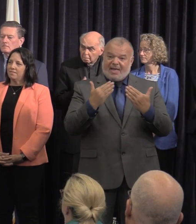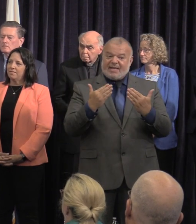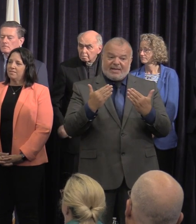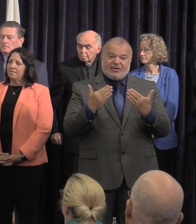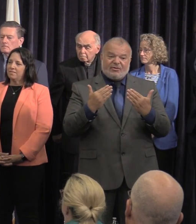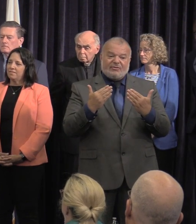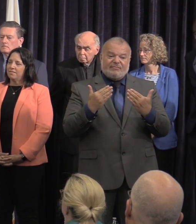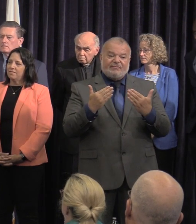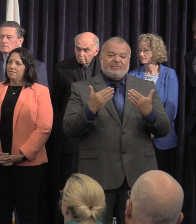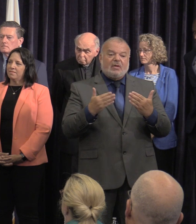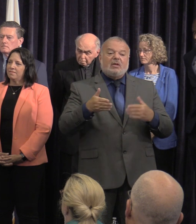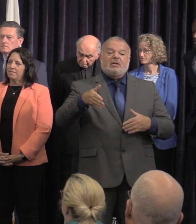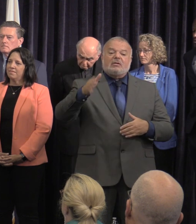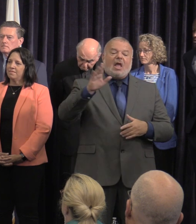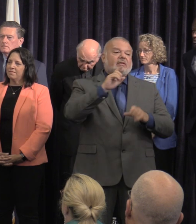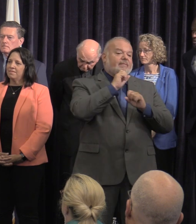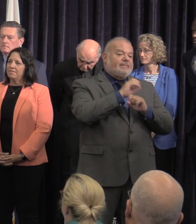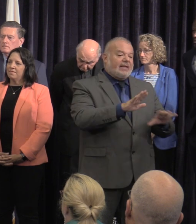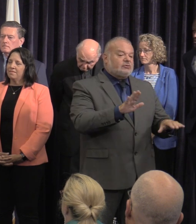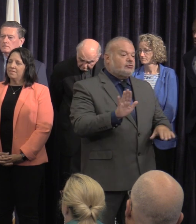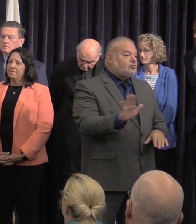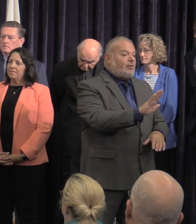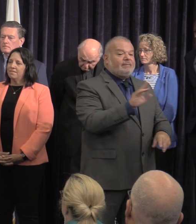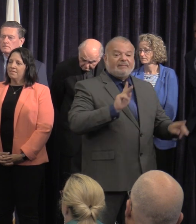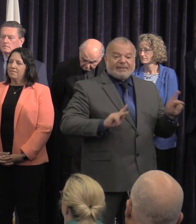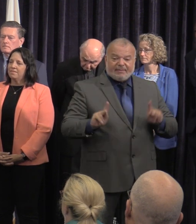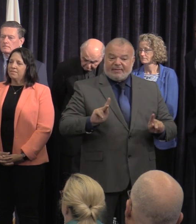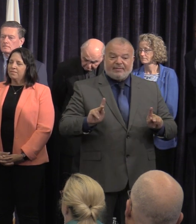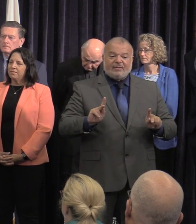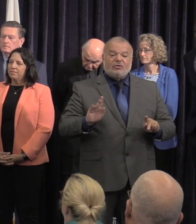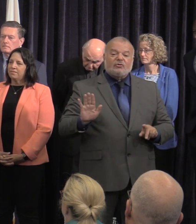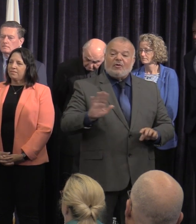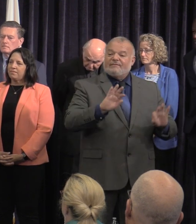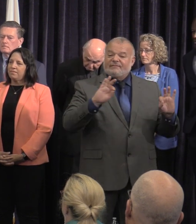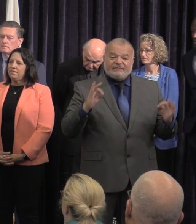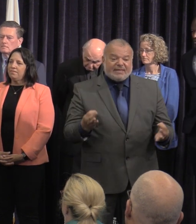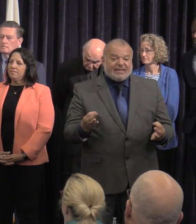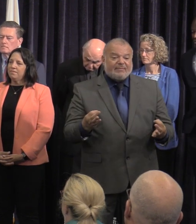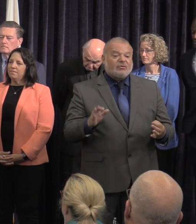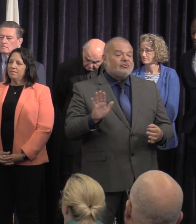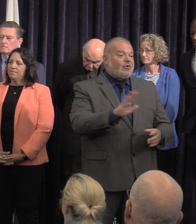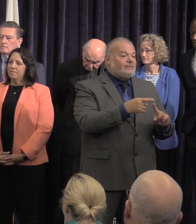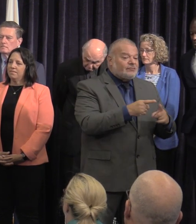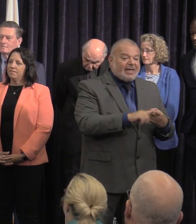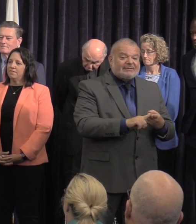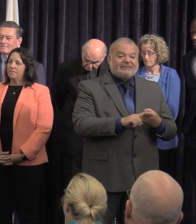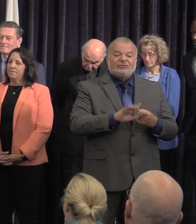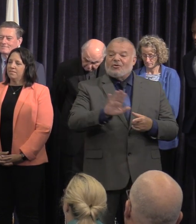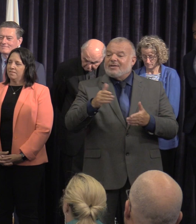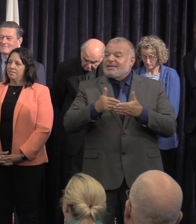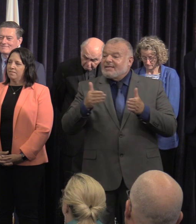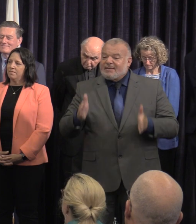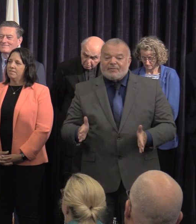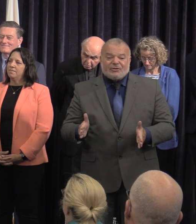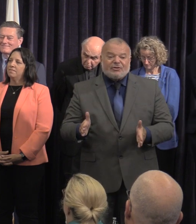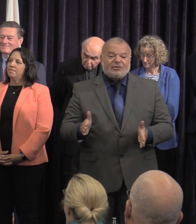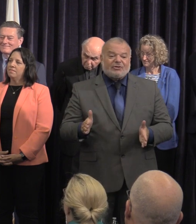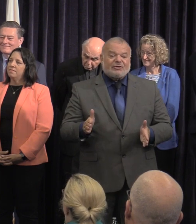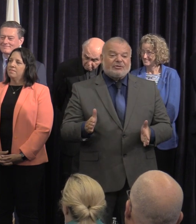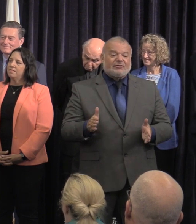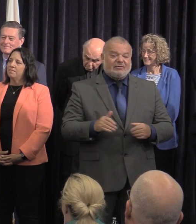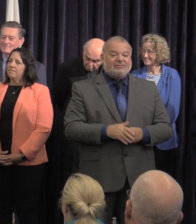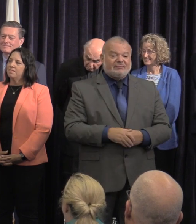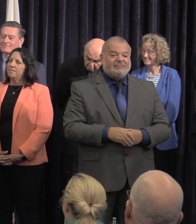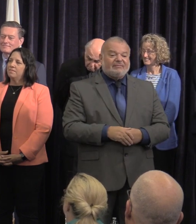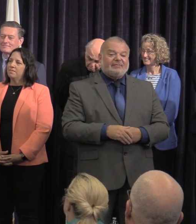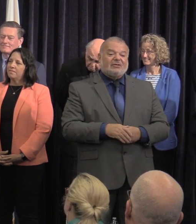by, God bless your congregation and you and your family and your friends and everyone you know and everyone you meet. So